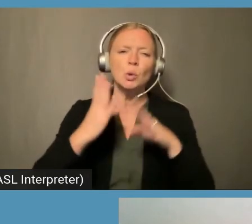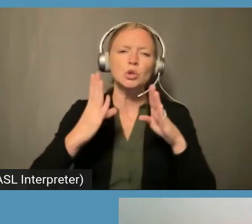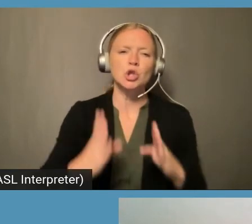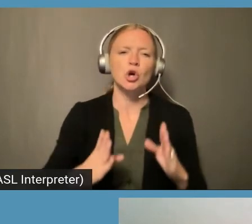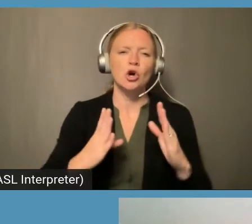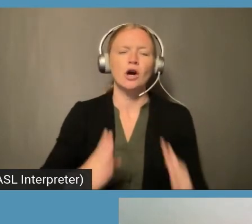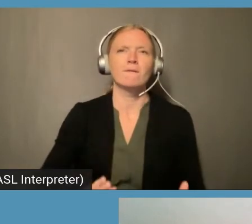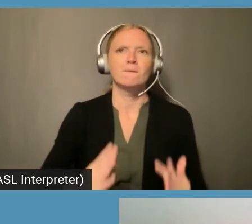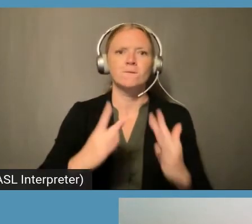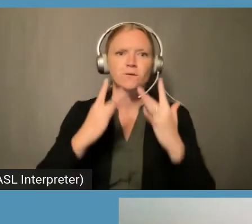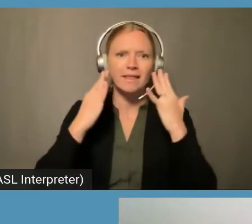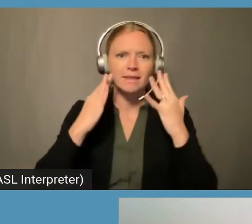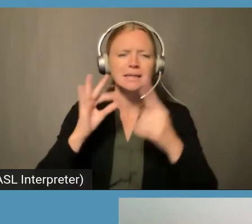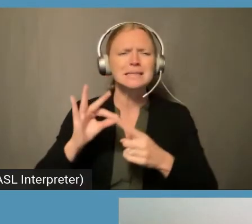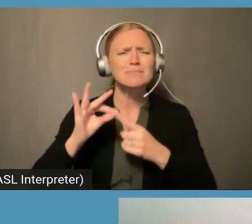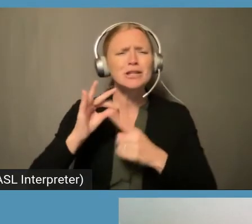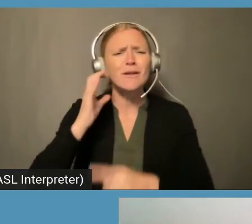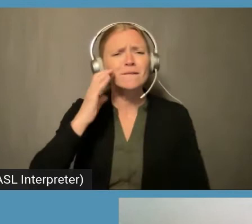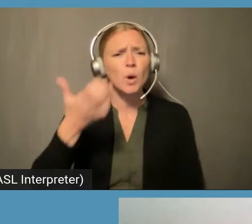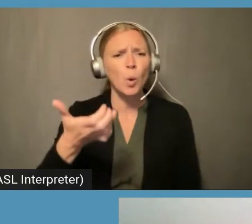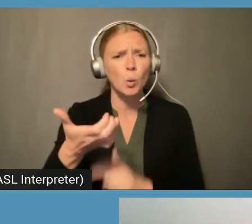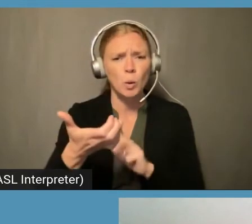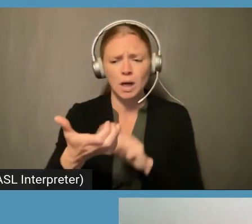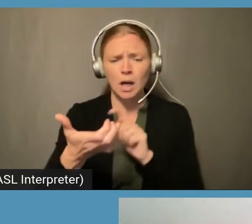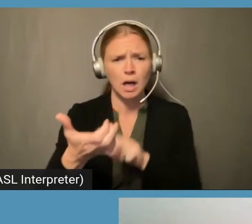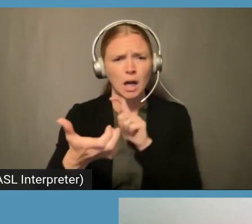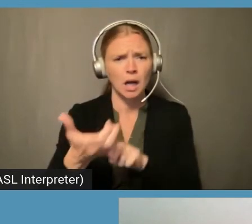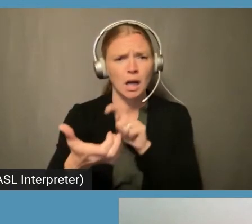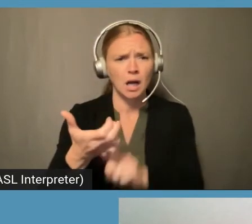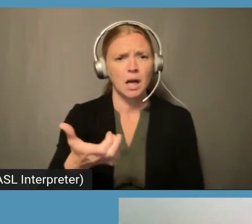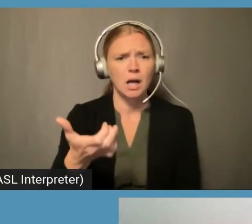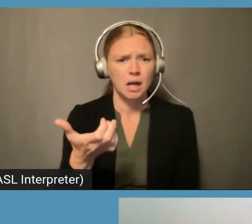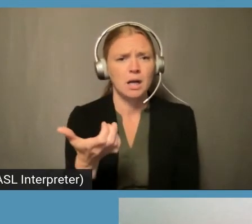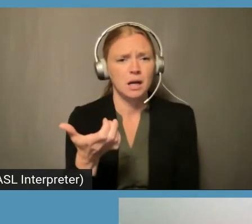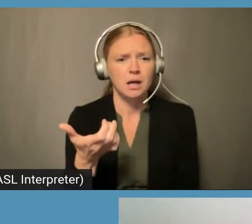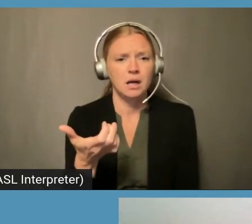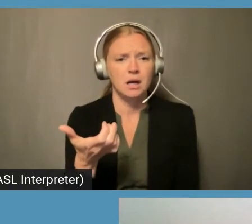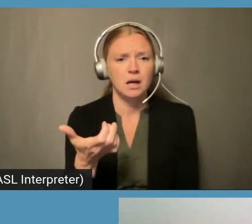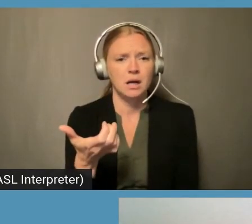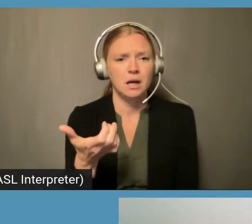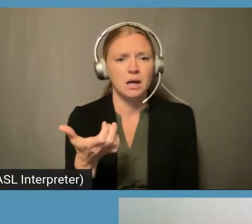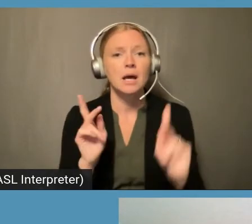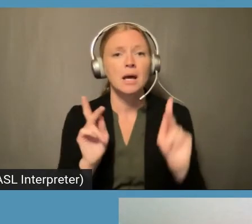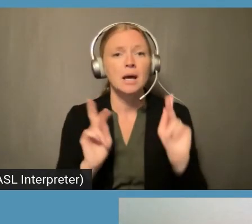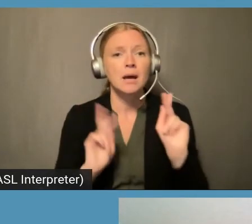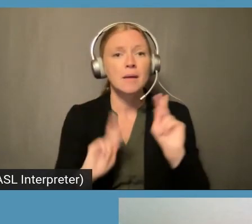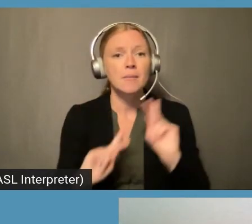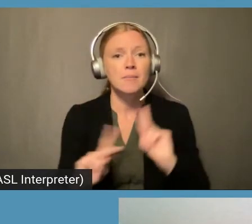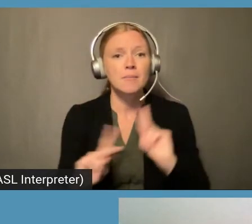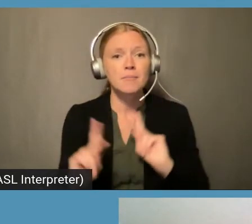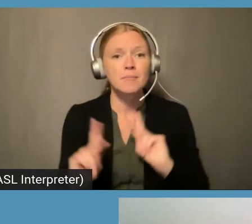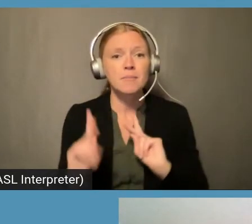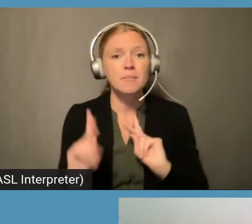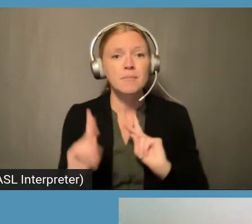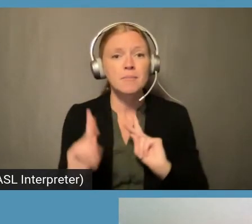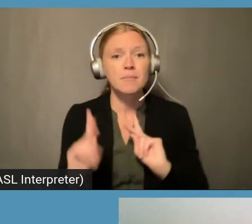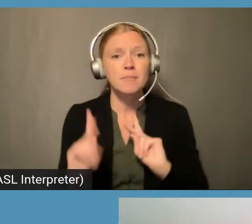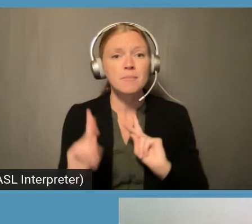especially on mobile, because people are going to be making decisions about, how am I going to spend my